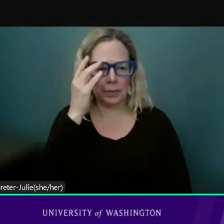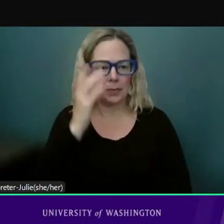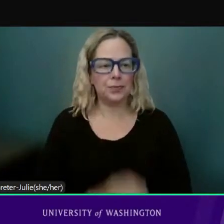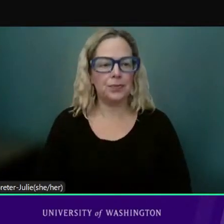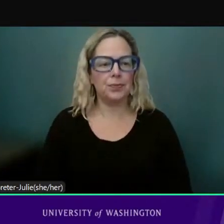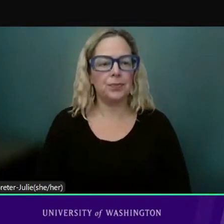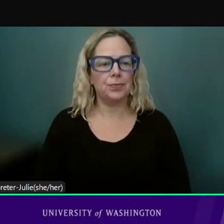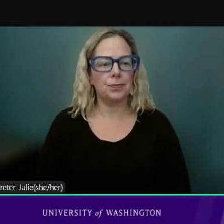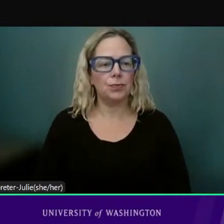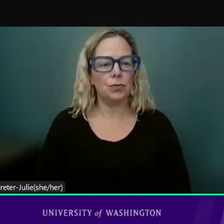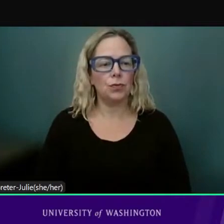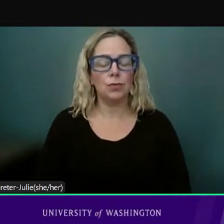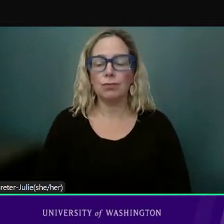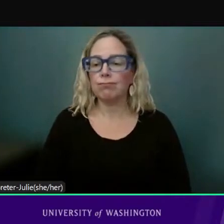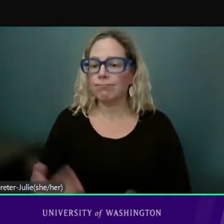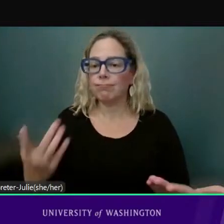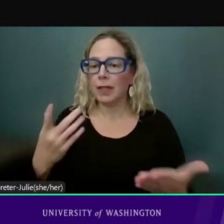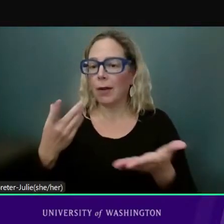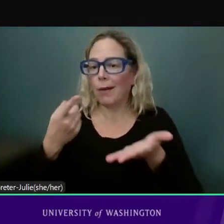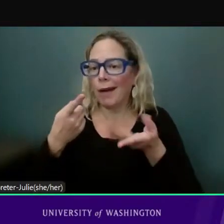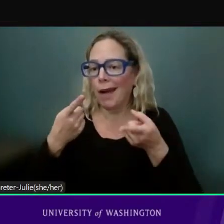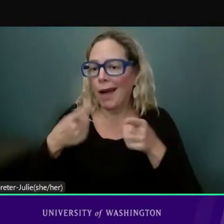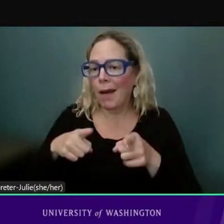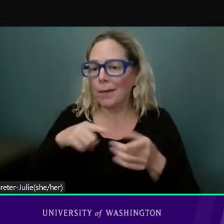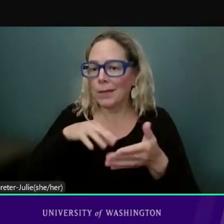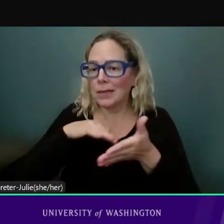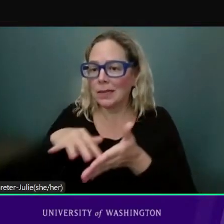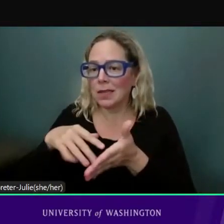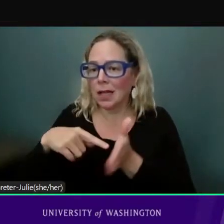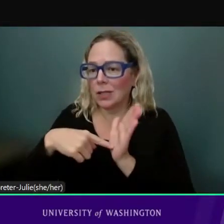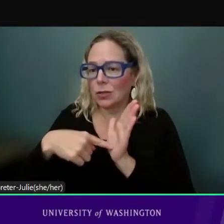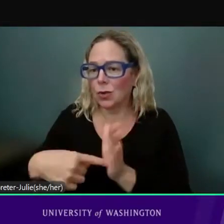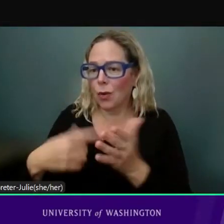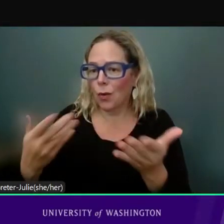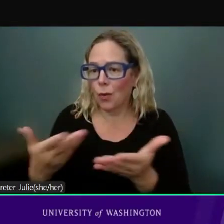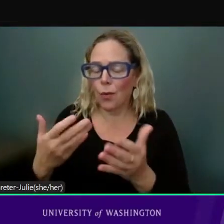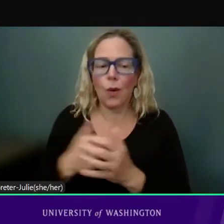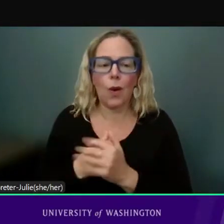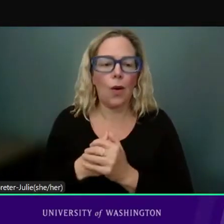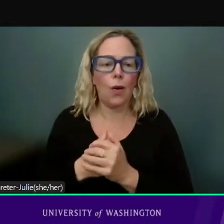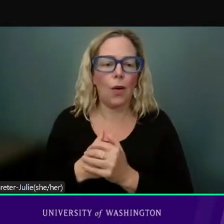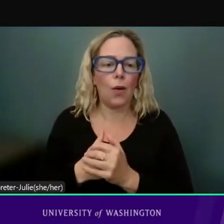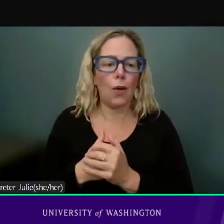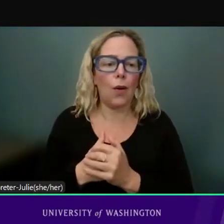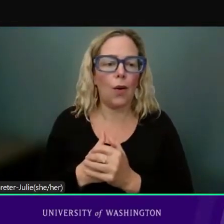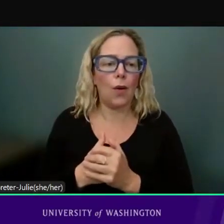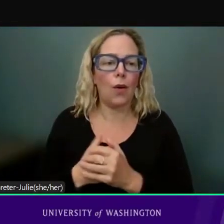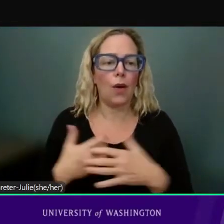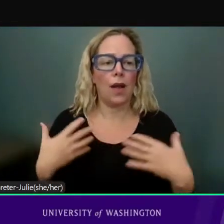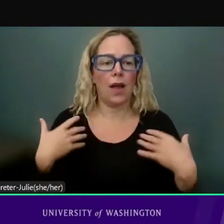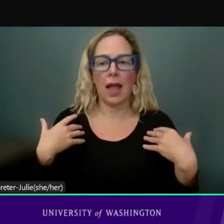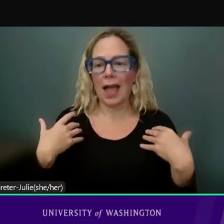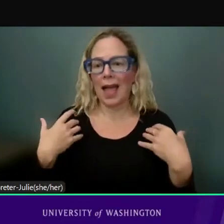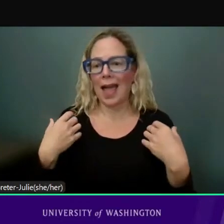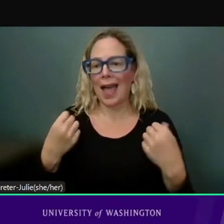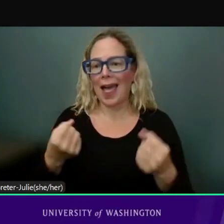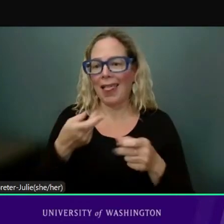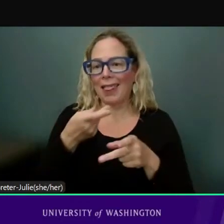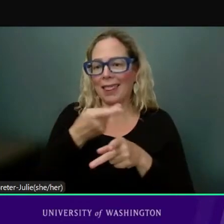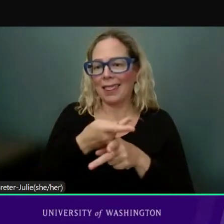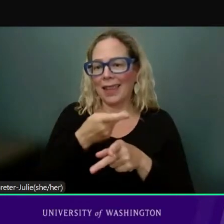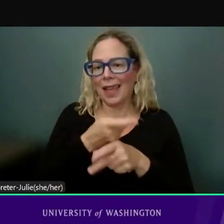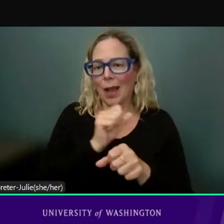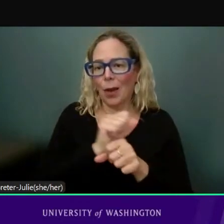here are the findings. Overall, healthcare workers' disability prevalence was lower at